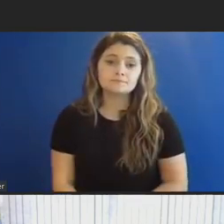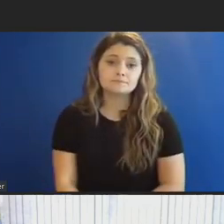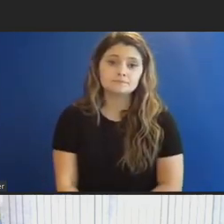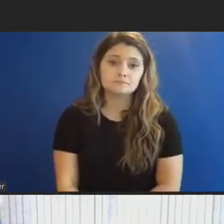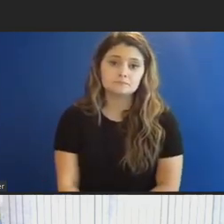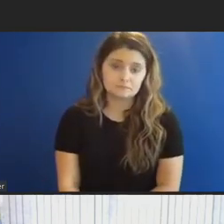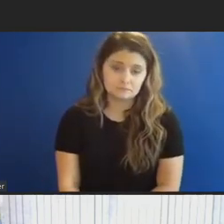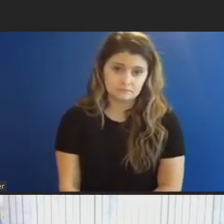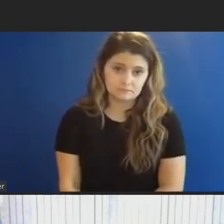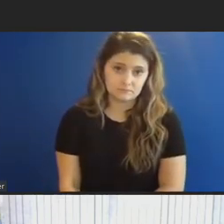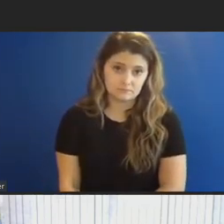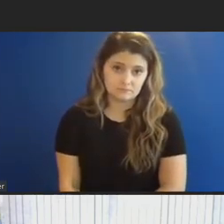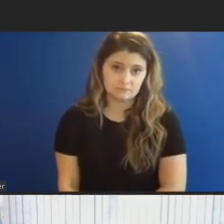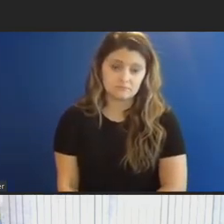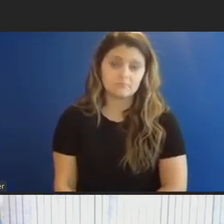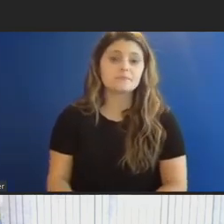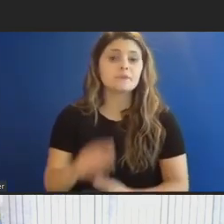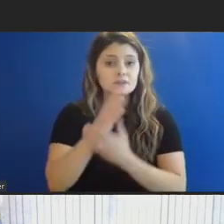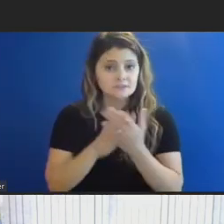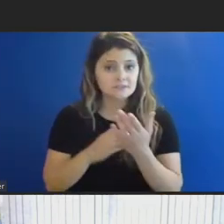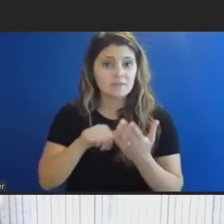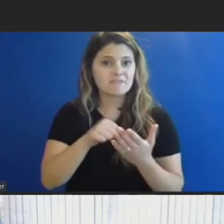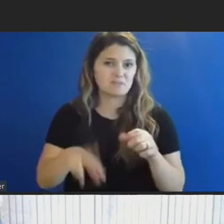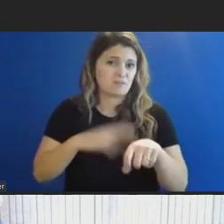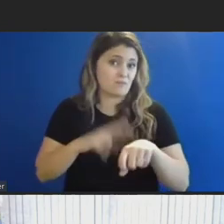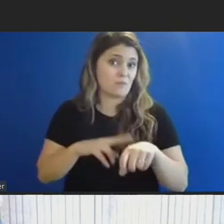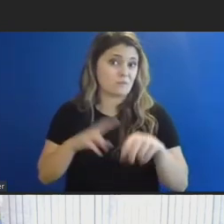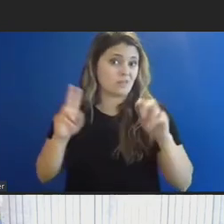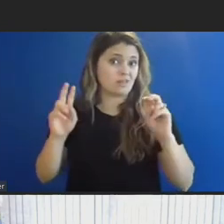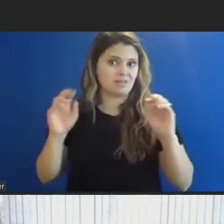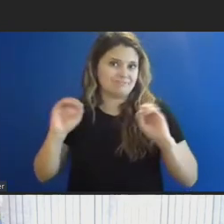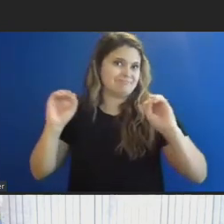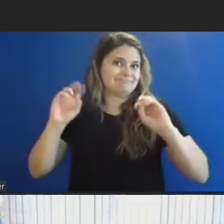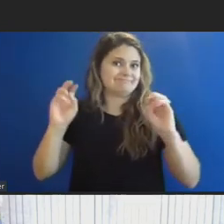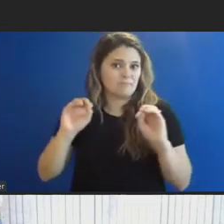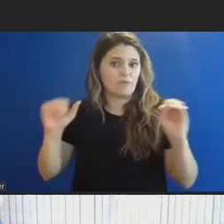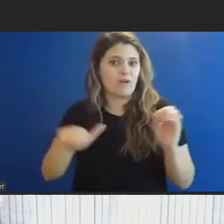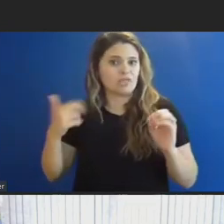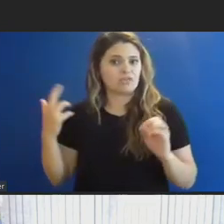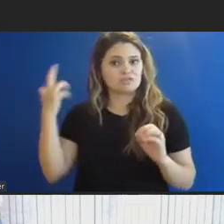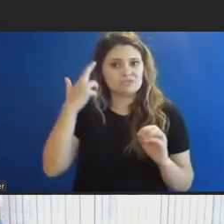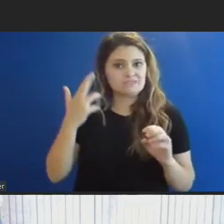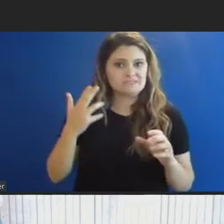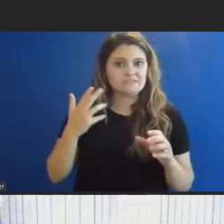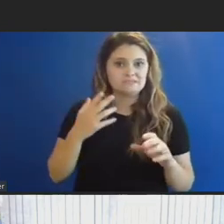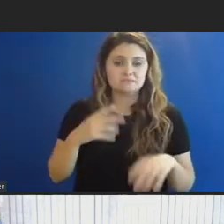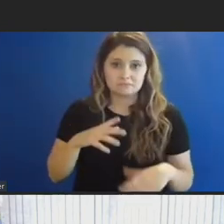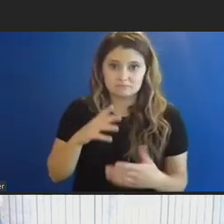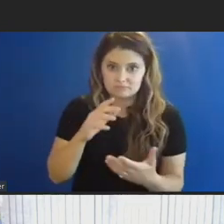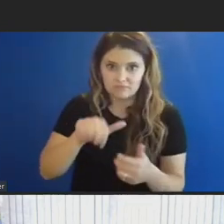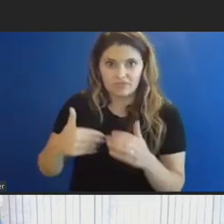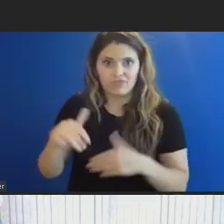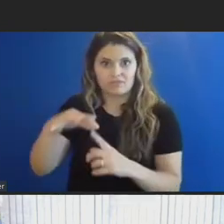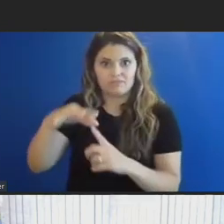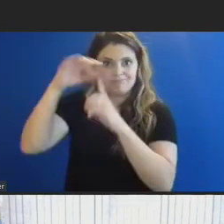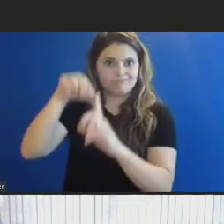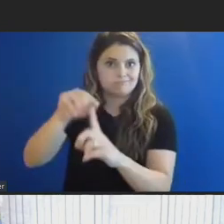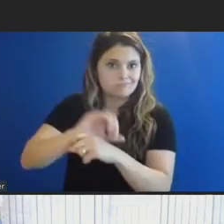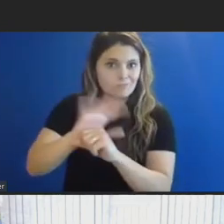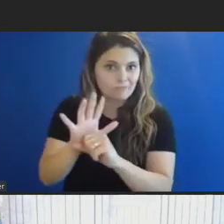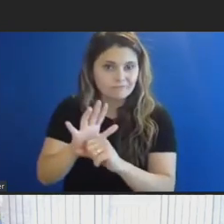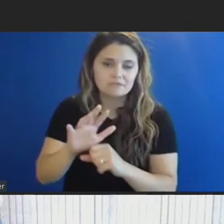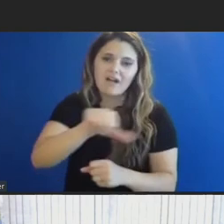hastened their death. Some of them were otherwise normal people. So All the reason, again, to make sure we do social